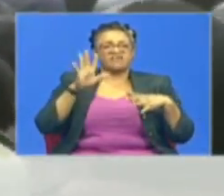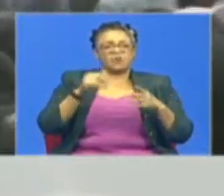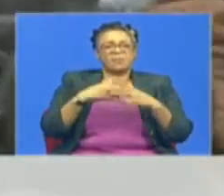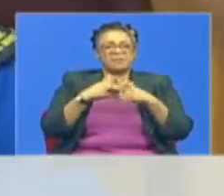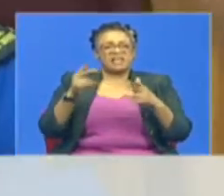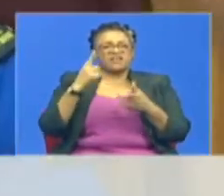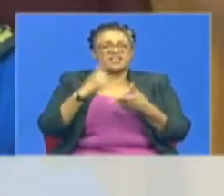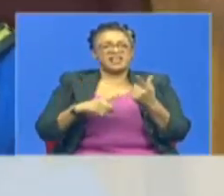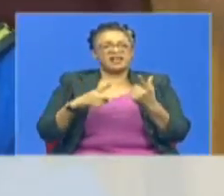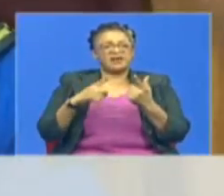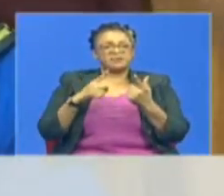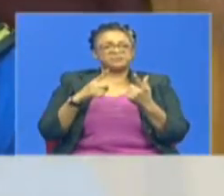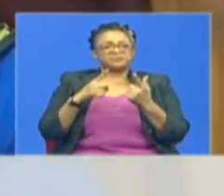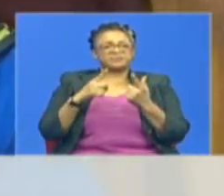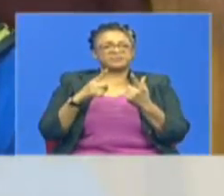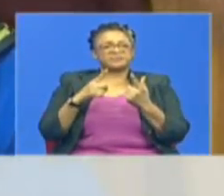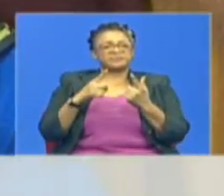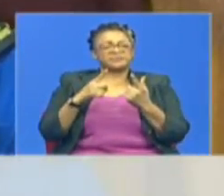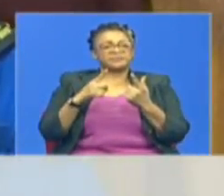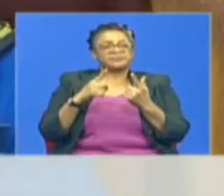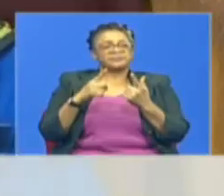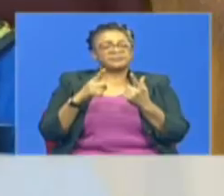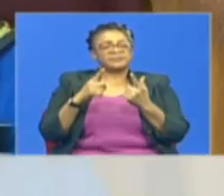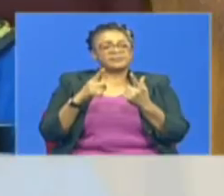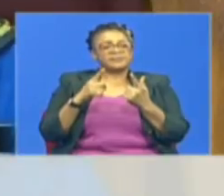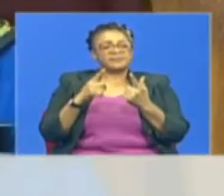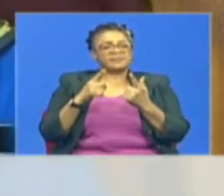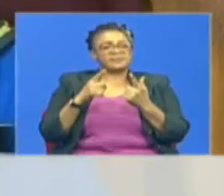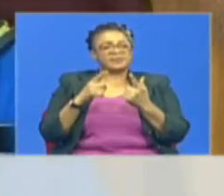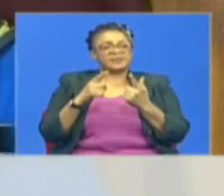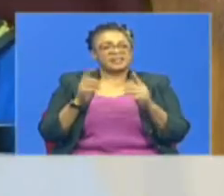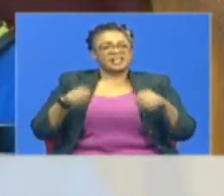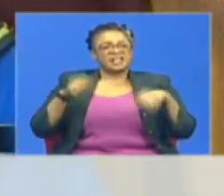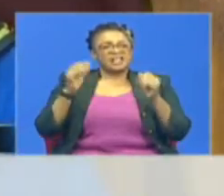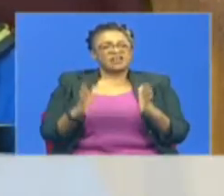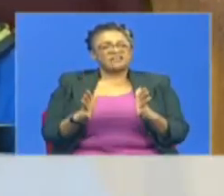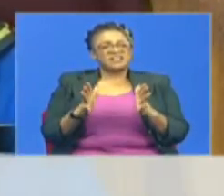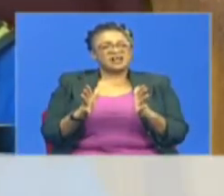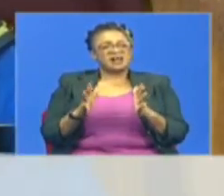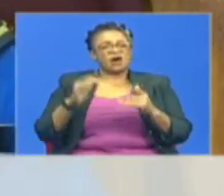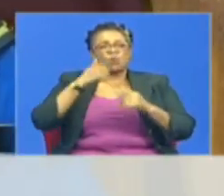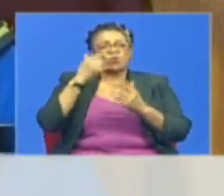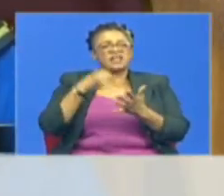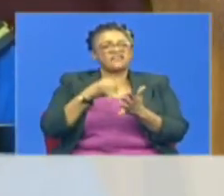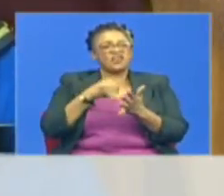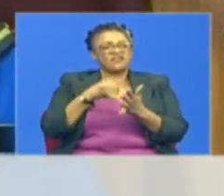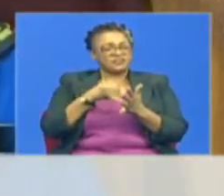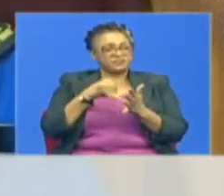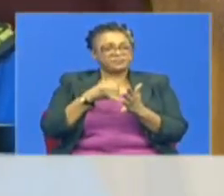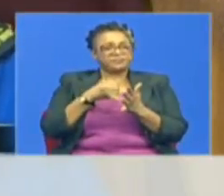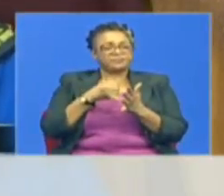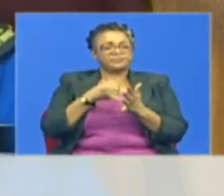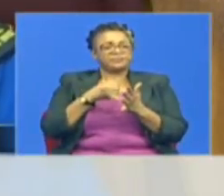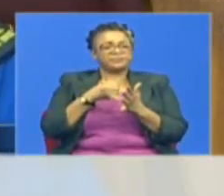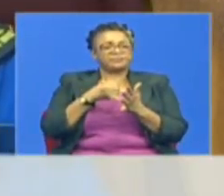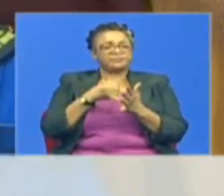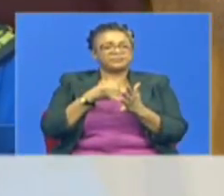year. The officers who is involved takes personal